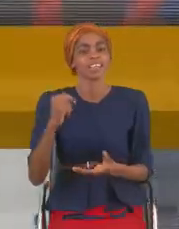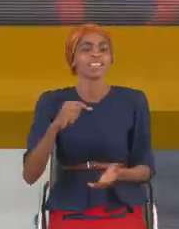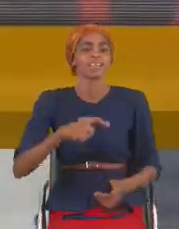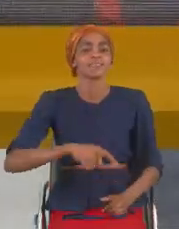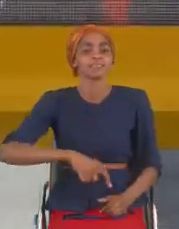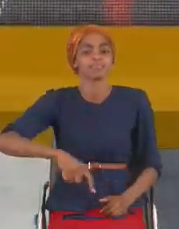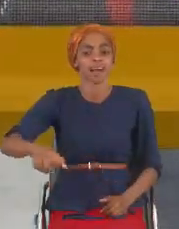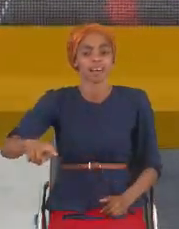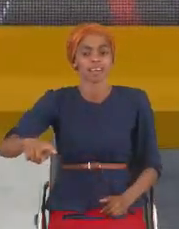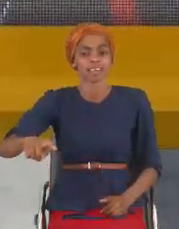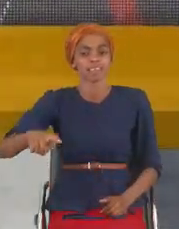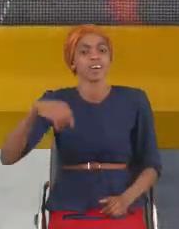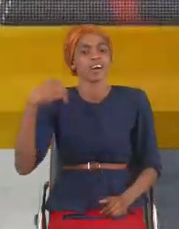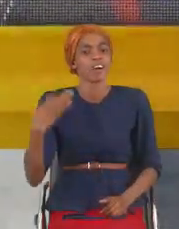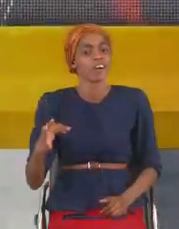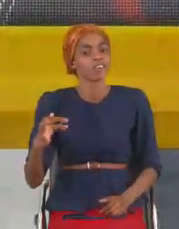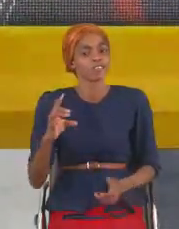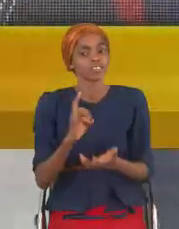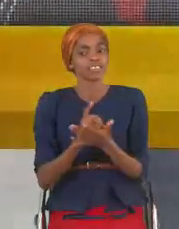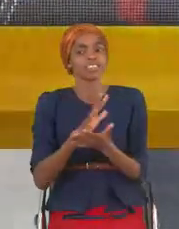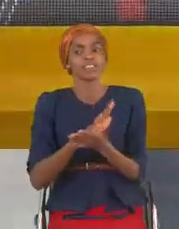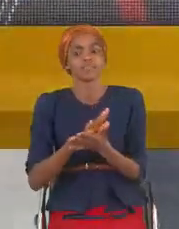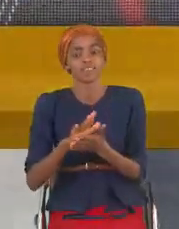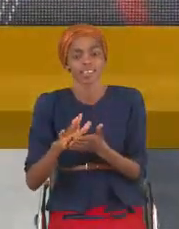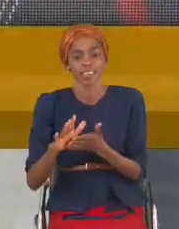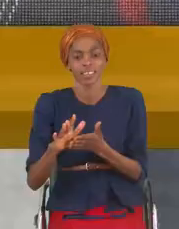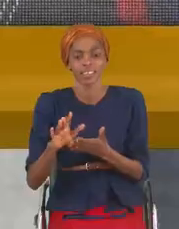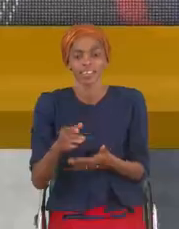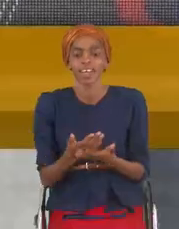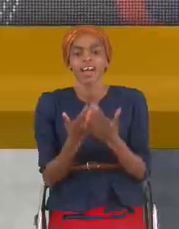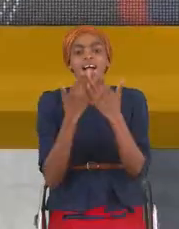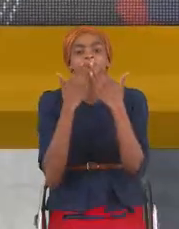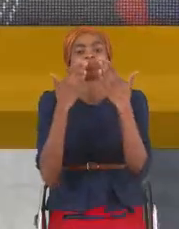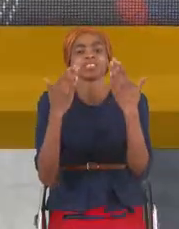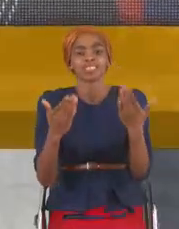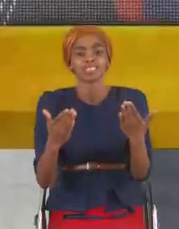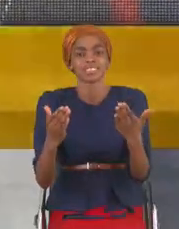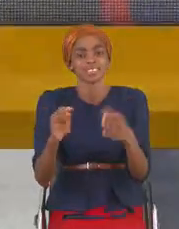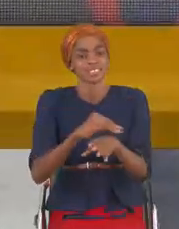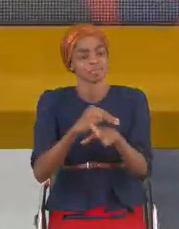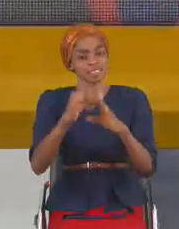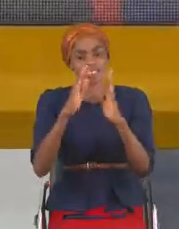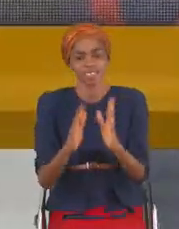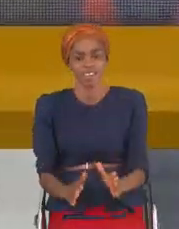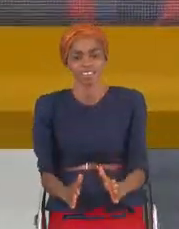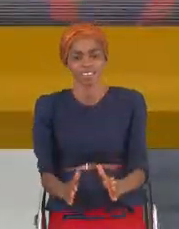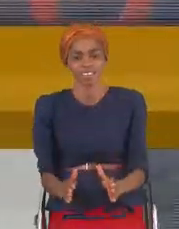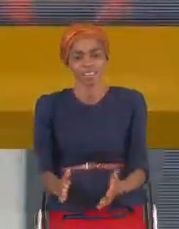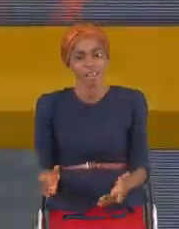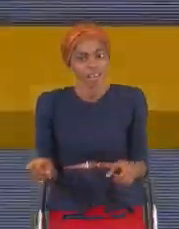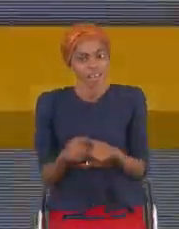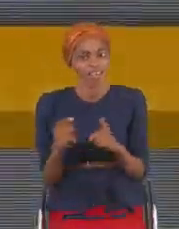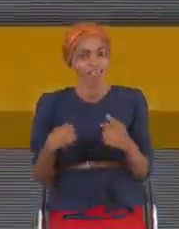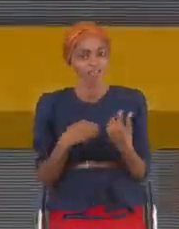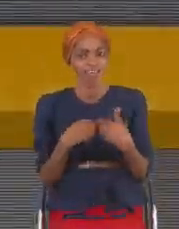the marks of divinely appreciated ministers. As we have come